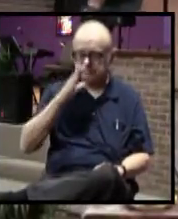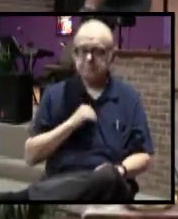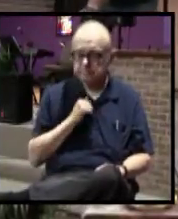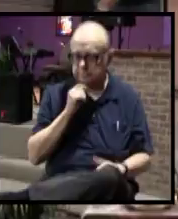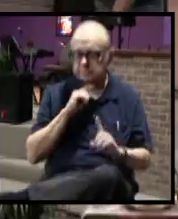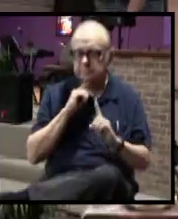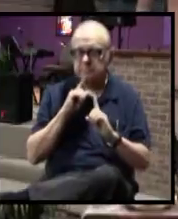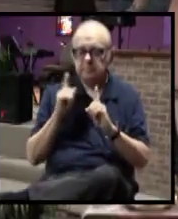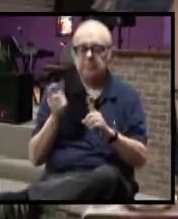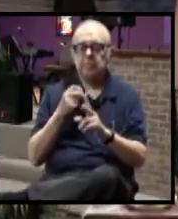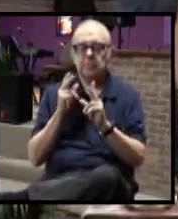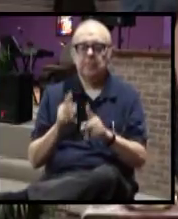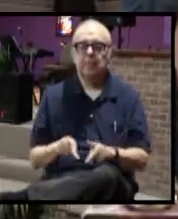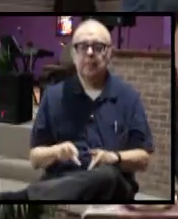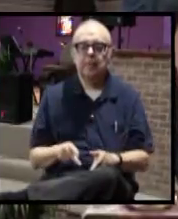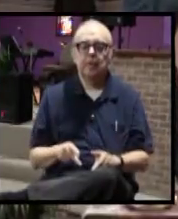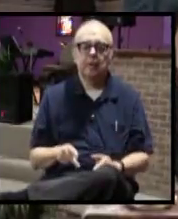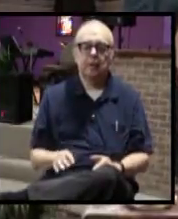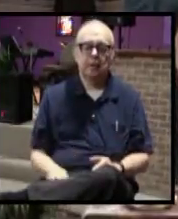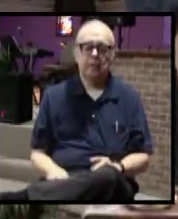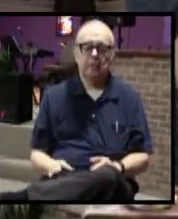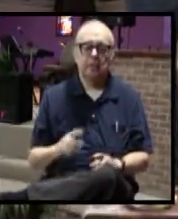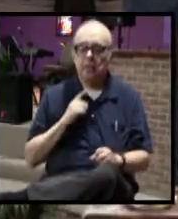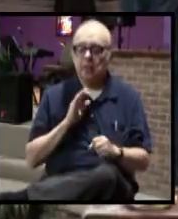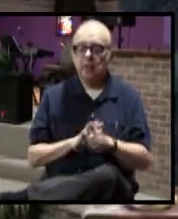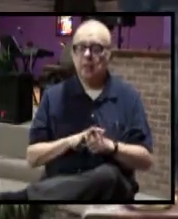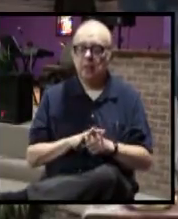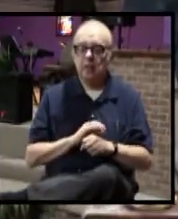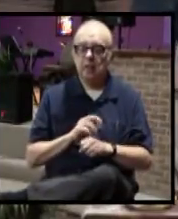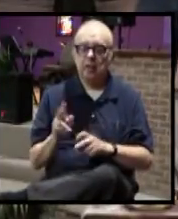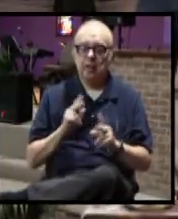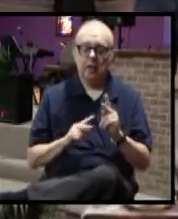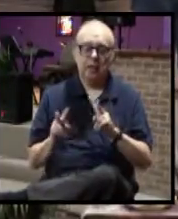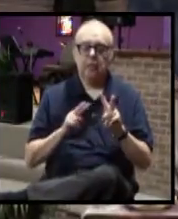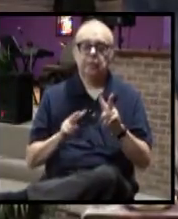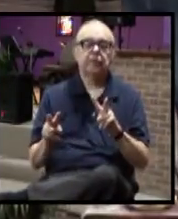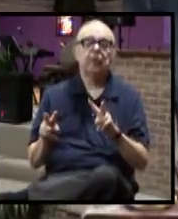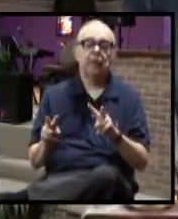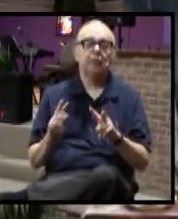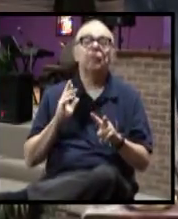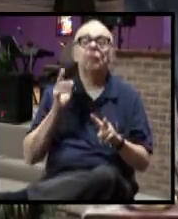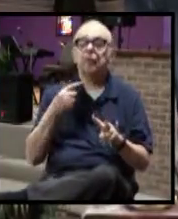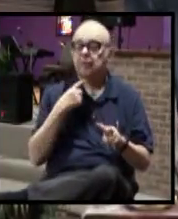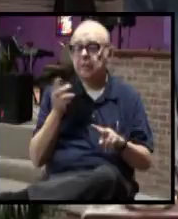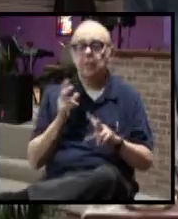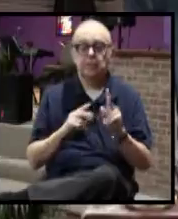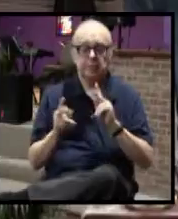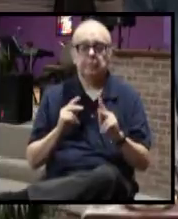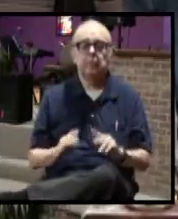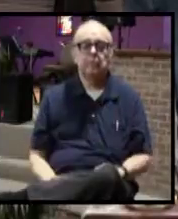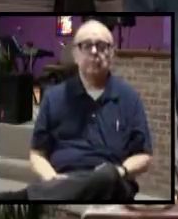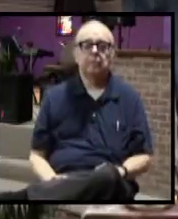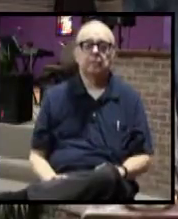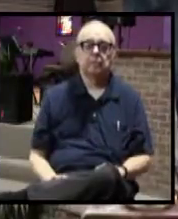He's not going out and telling anybody what, what just happened to him. But I guarantee you all these people that saw it did.